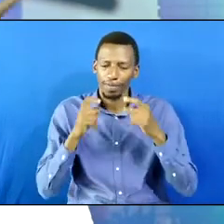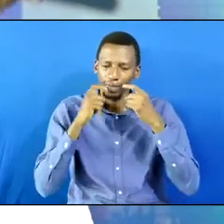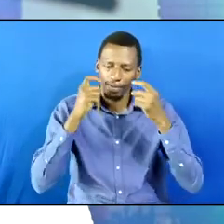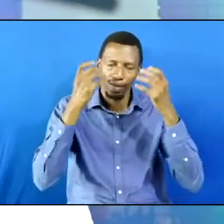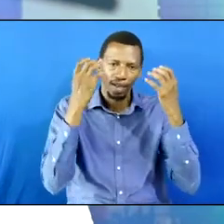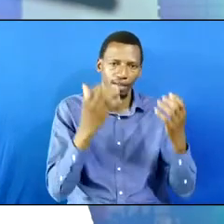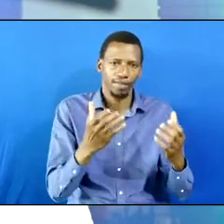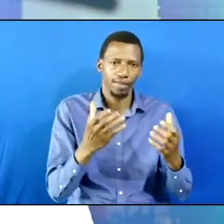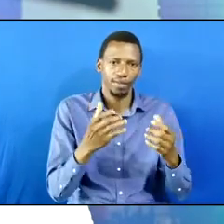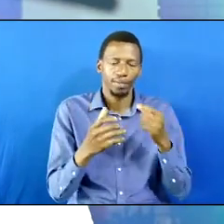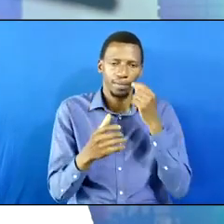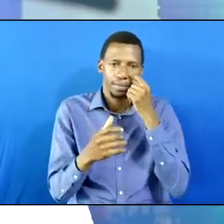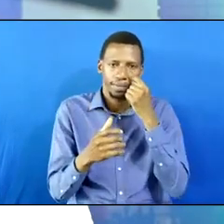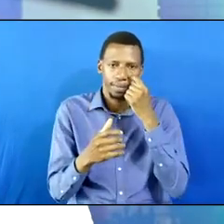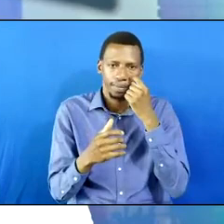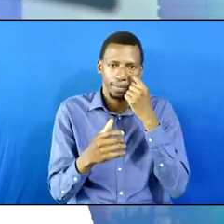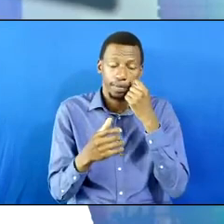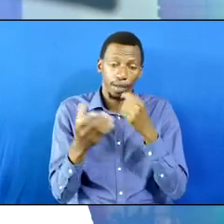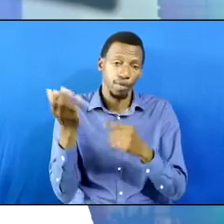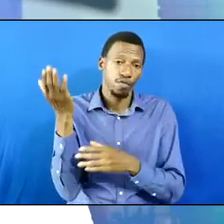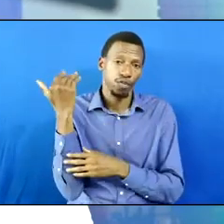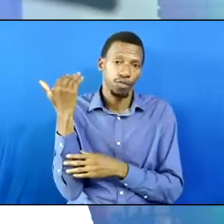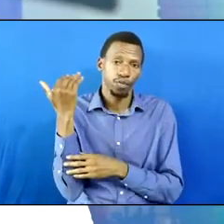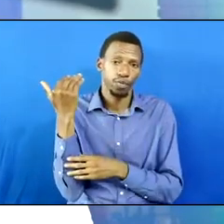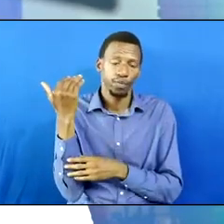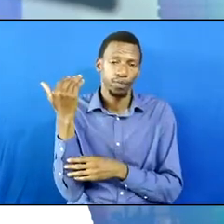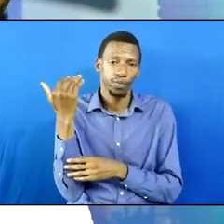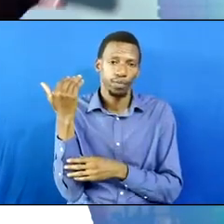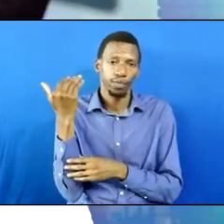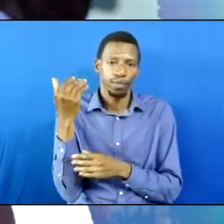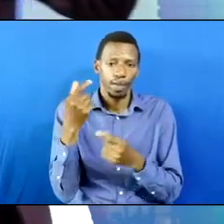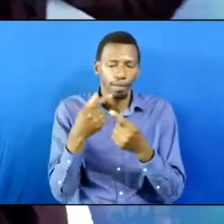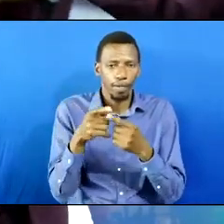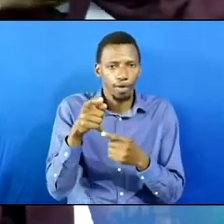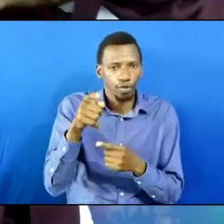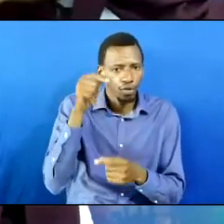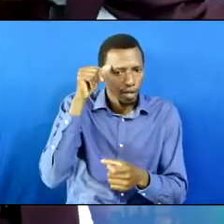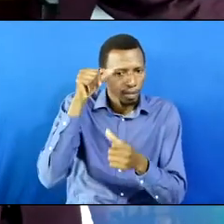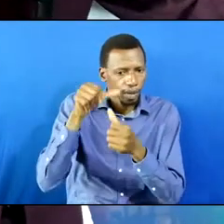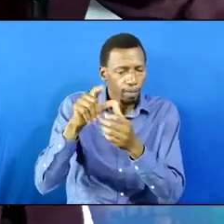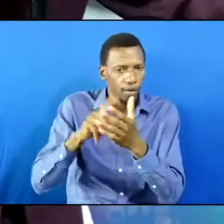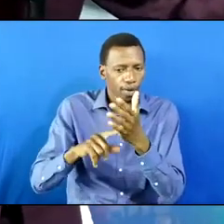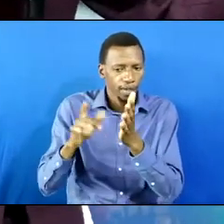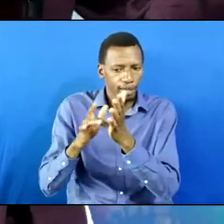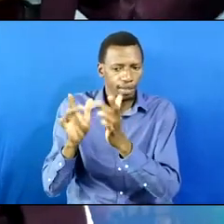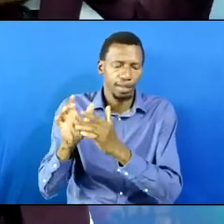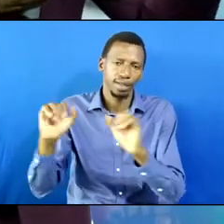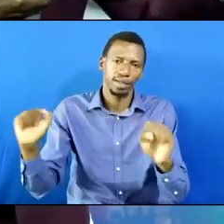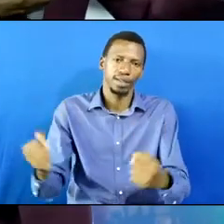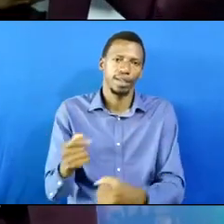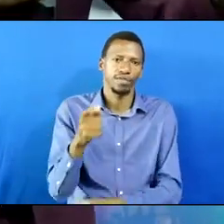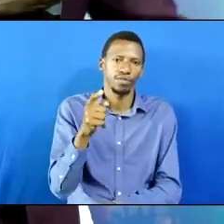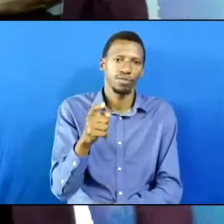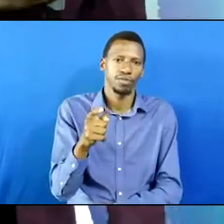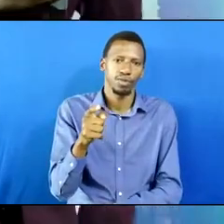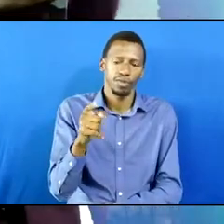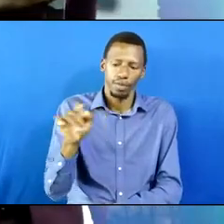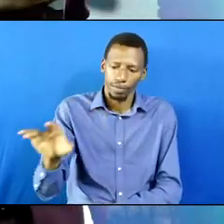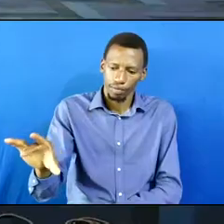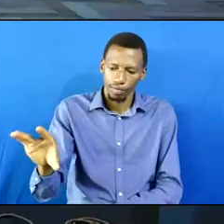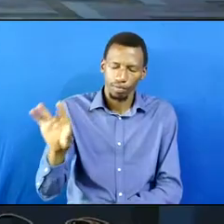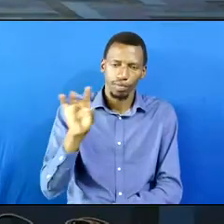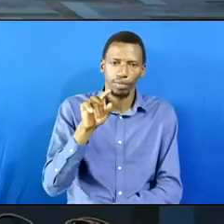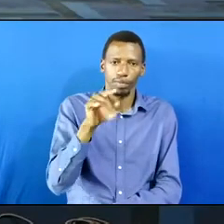life. You remember where he called you. You remember that he chosen you because he loves you.